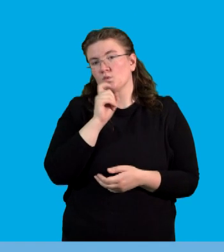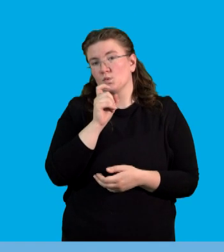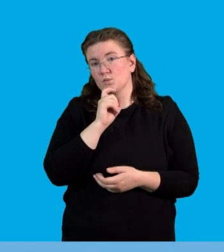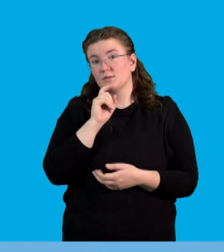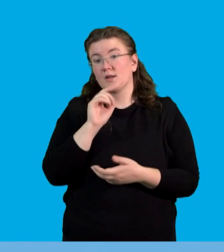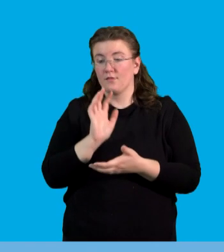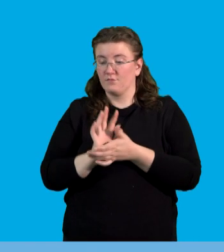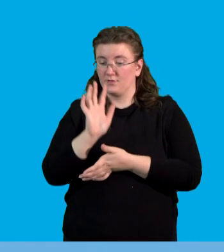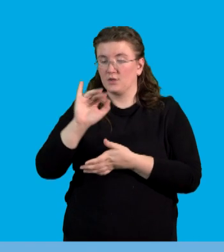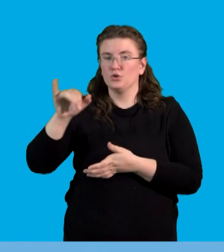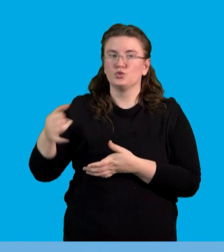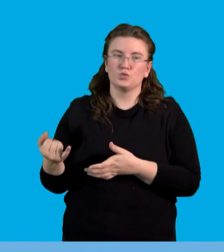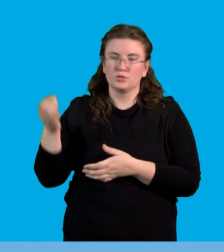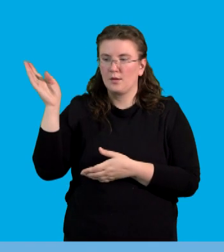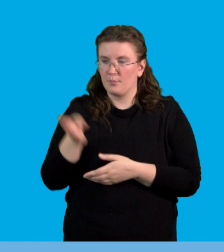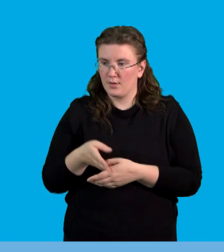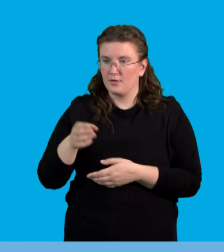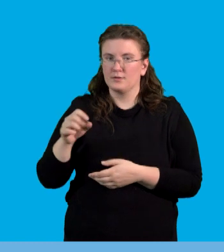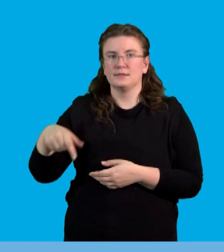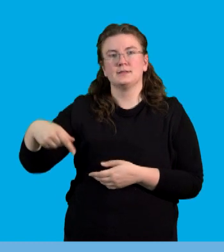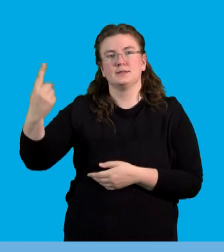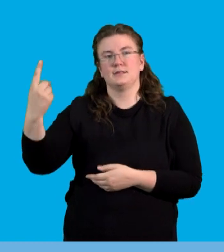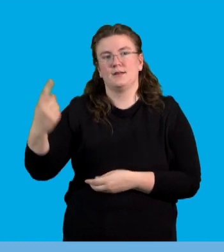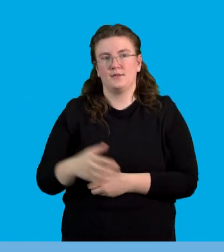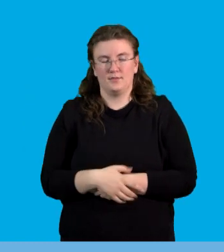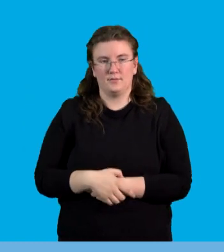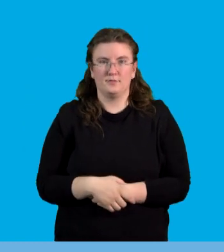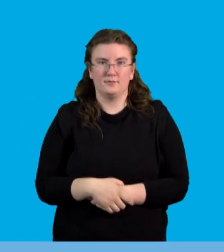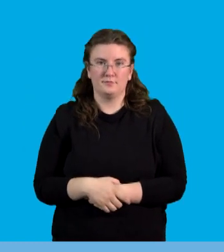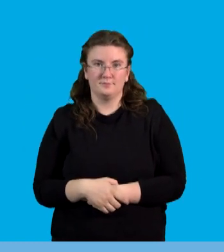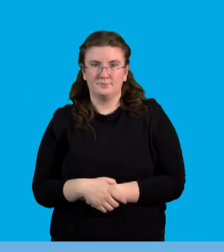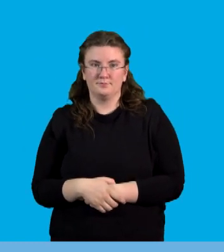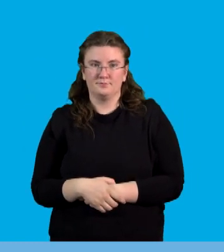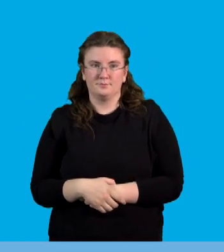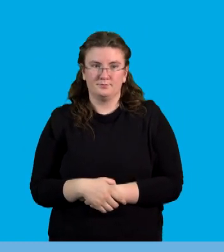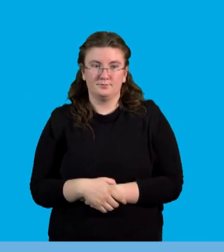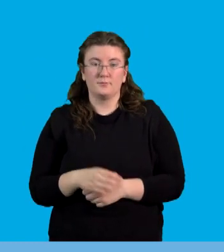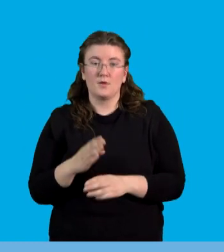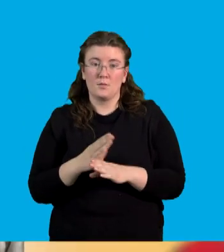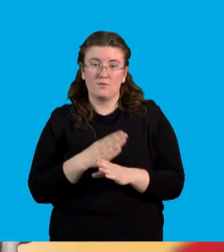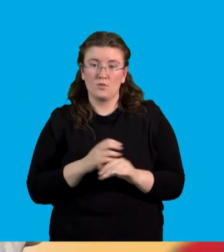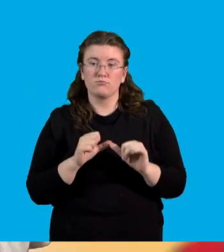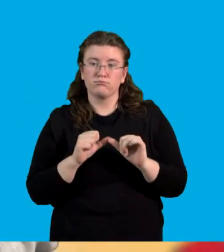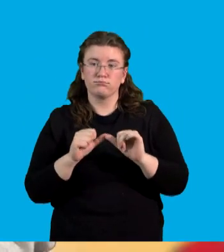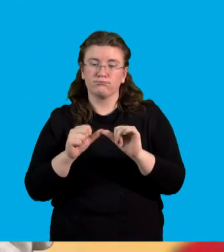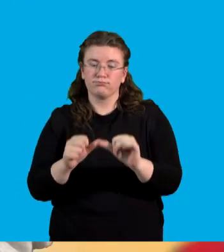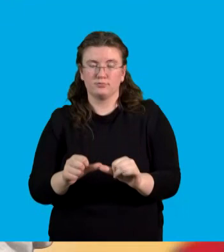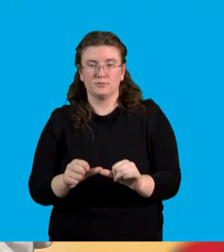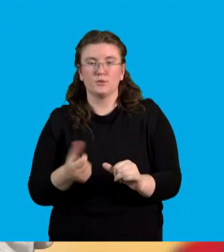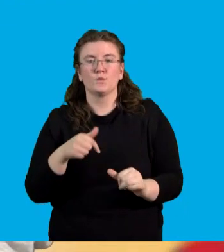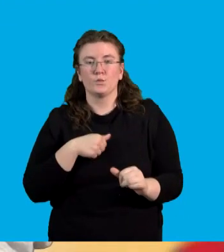going to be using 15 joules of energy per second. So before